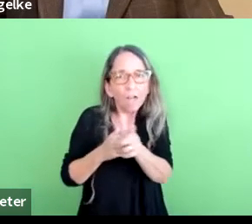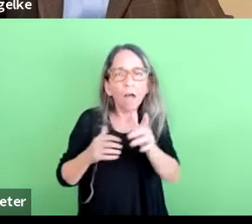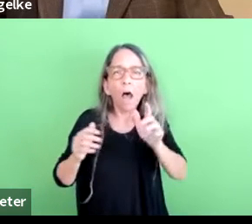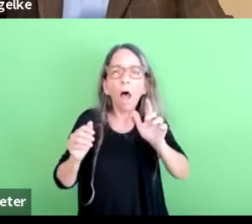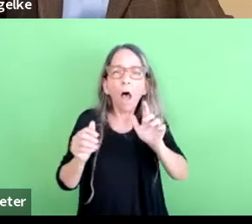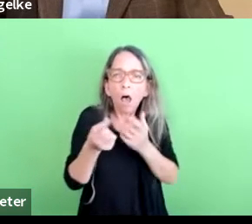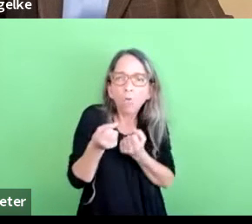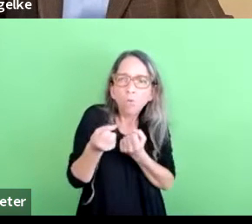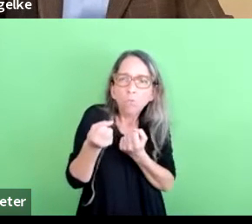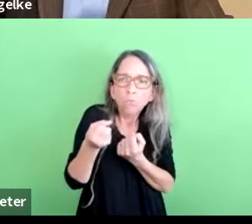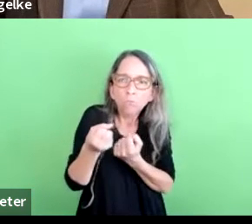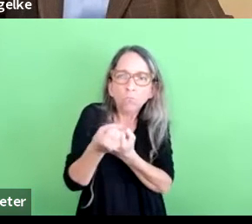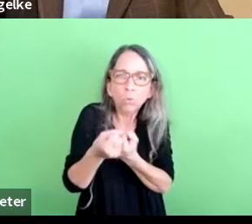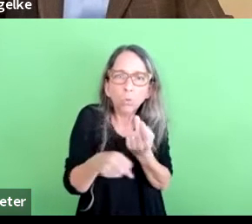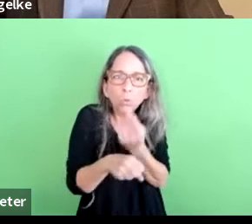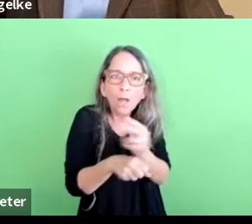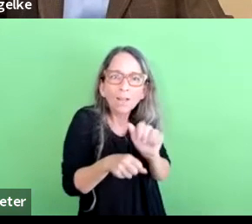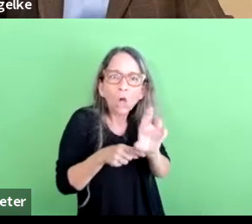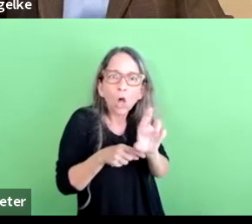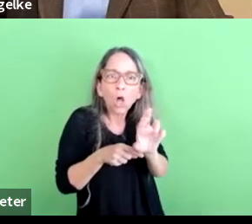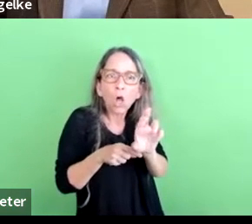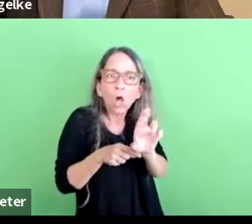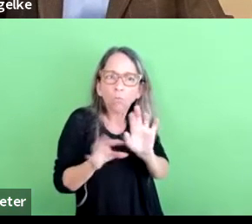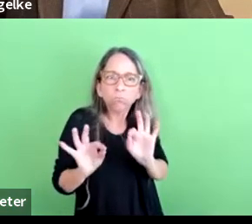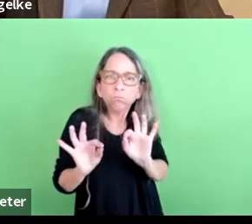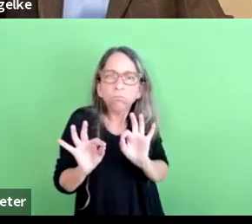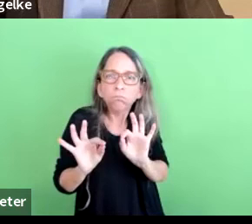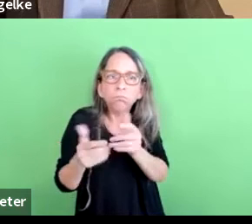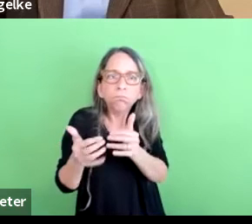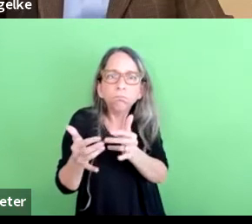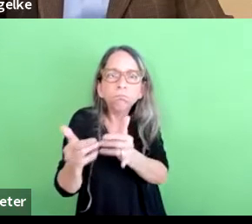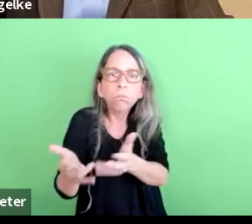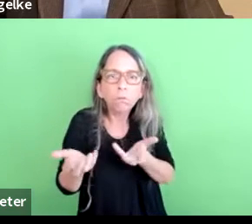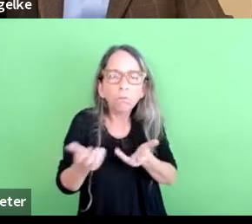with ASR where maybe the delay is on the order of